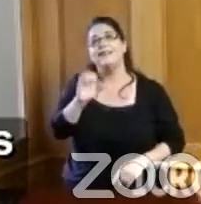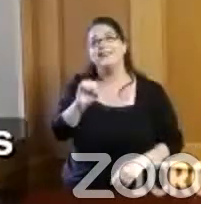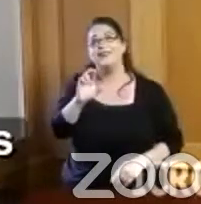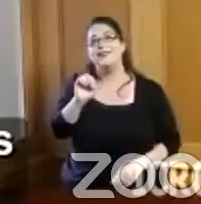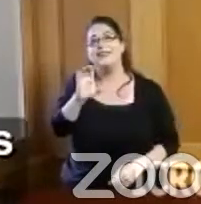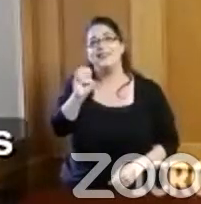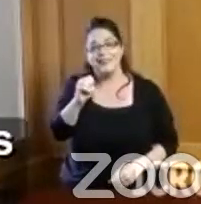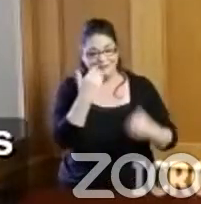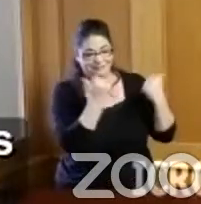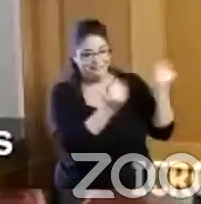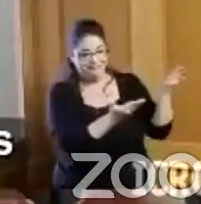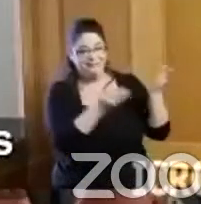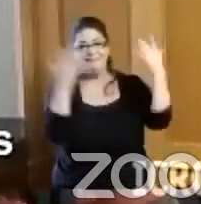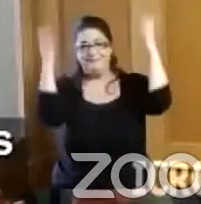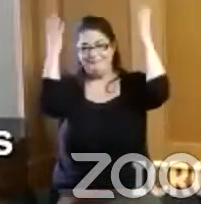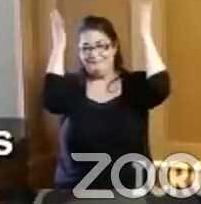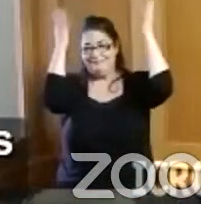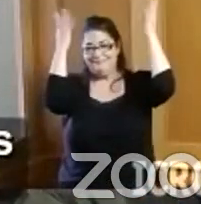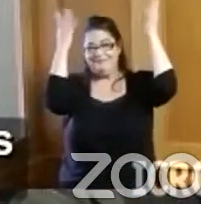Reese.